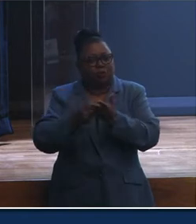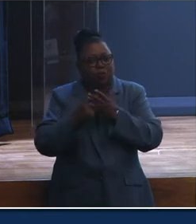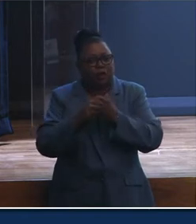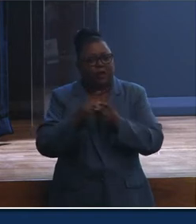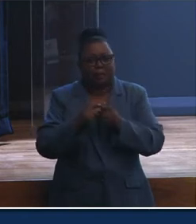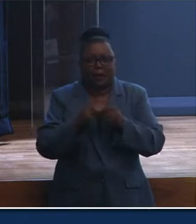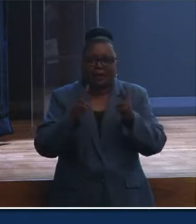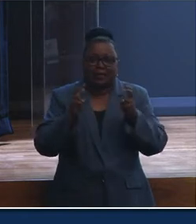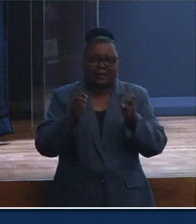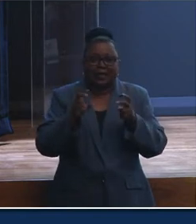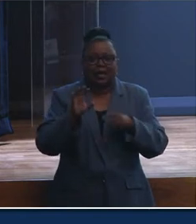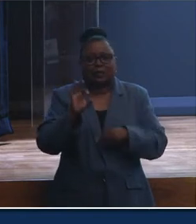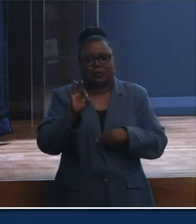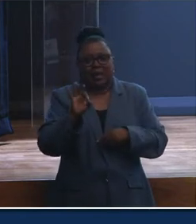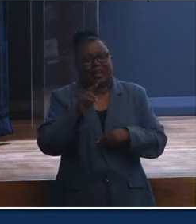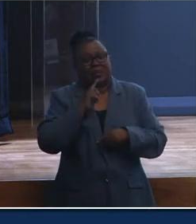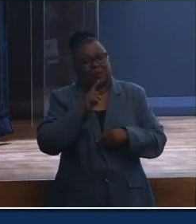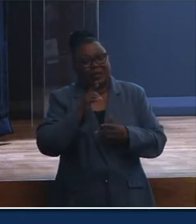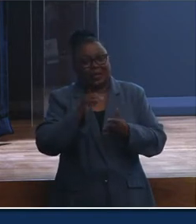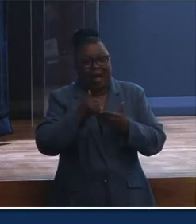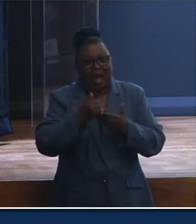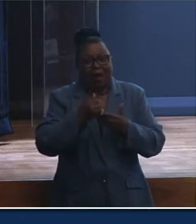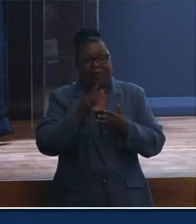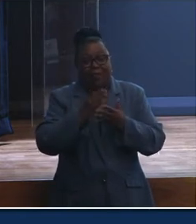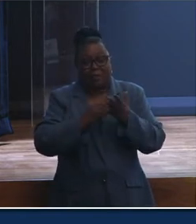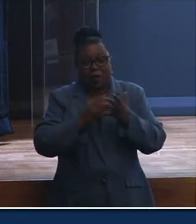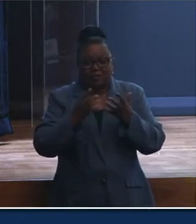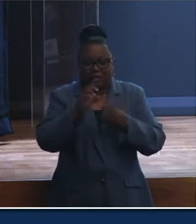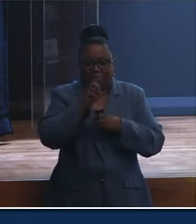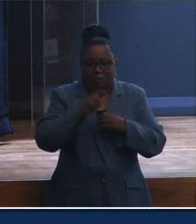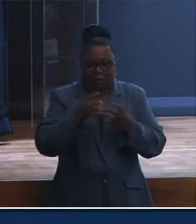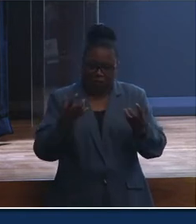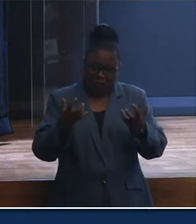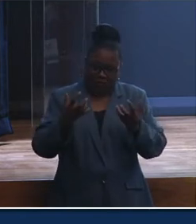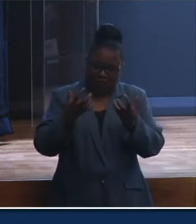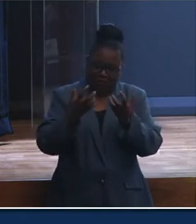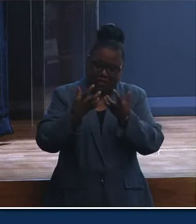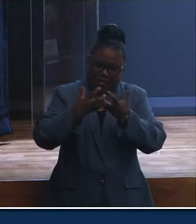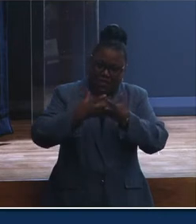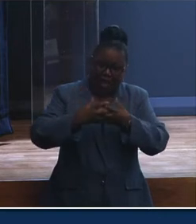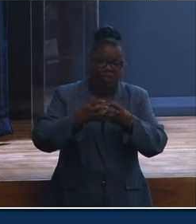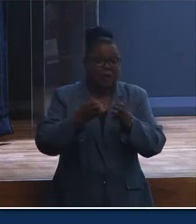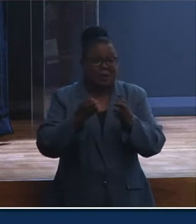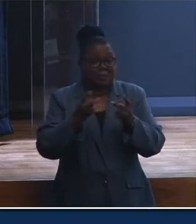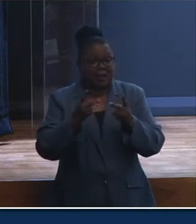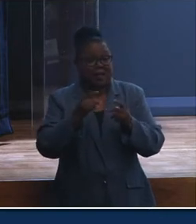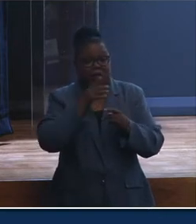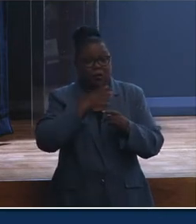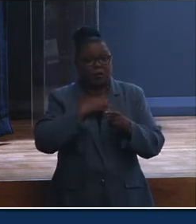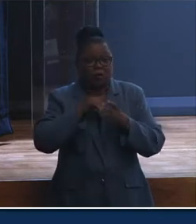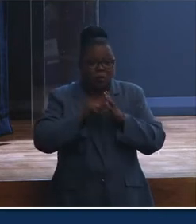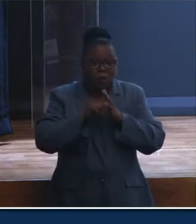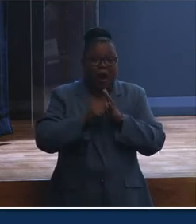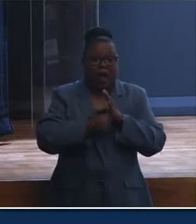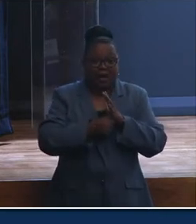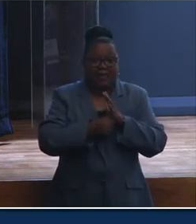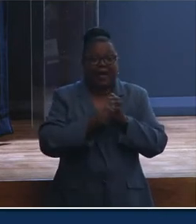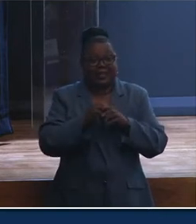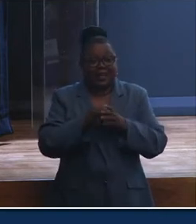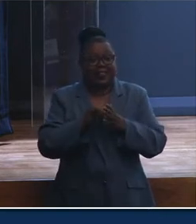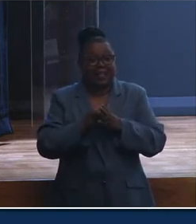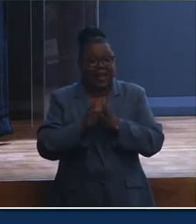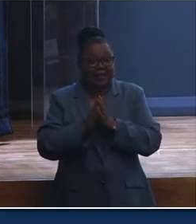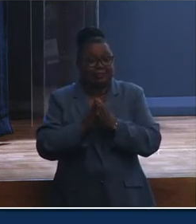about Title IX and really how the pieces of the puzzle fit together. And many women were highlighted in